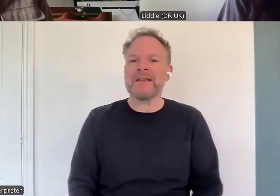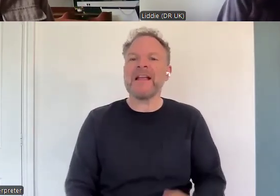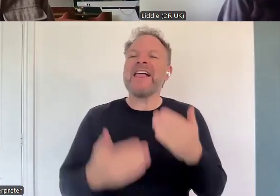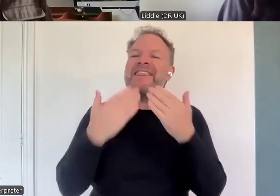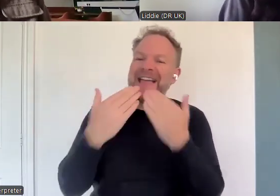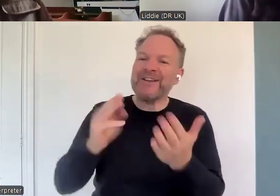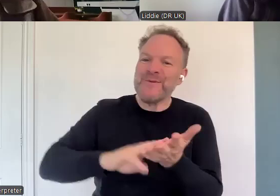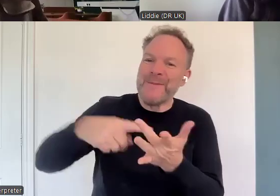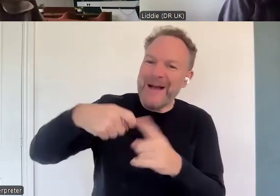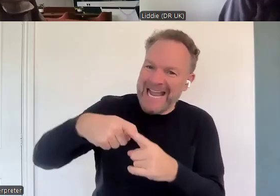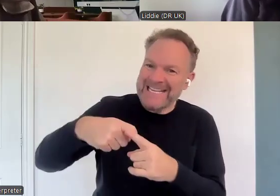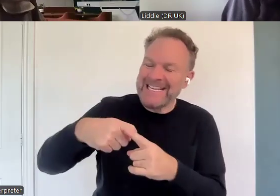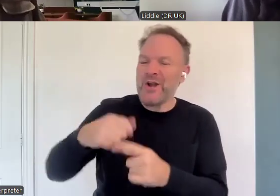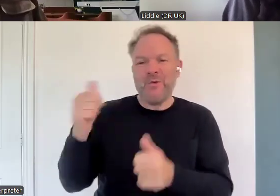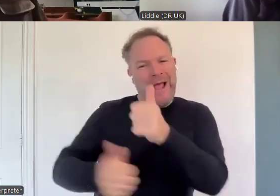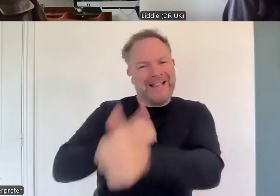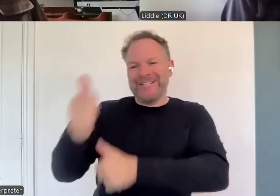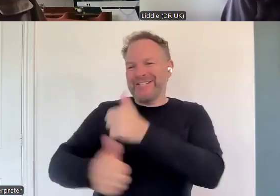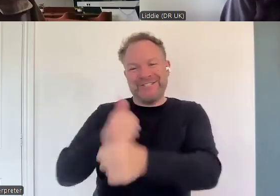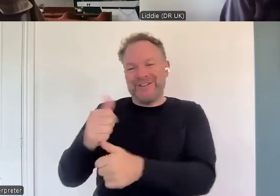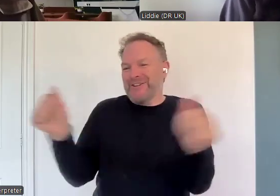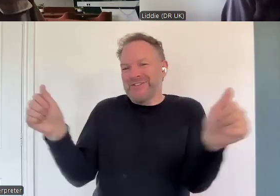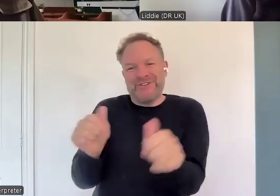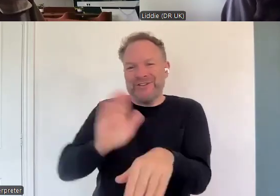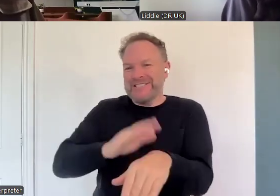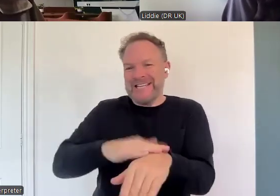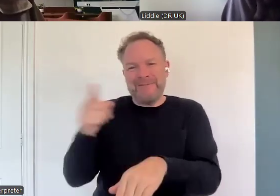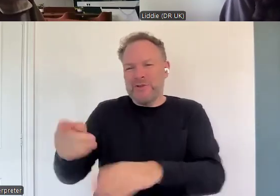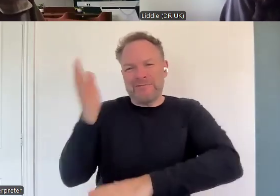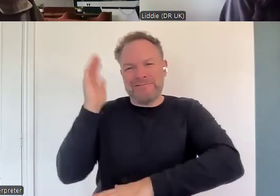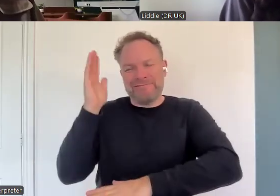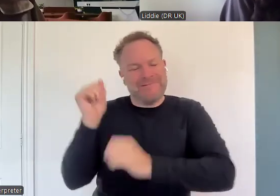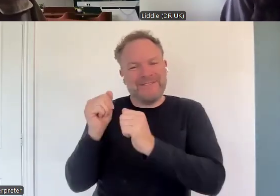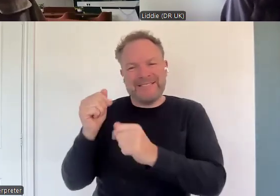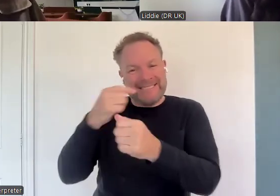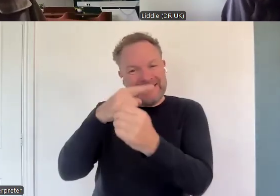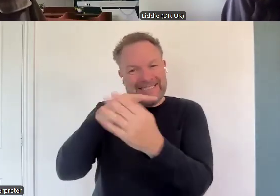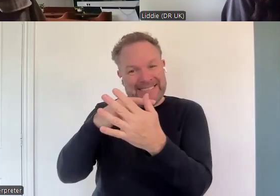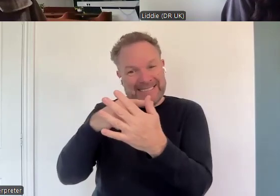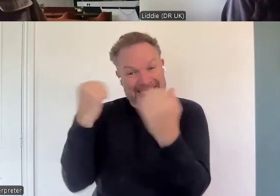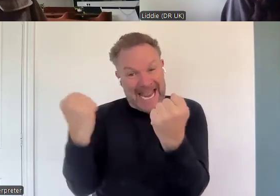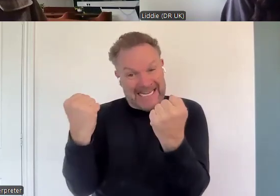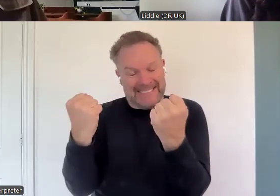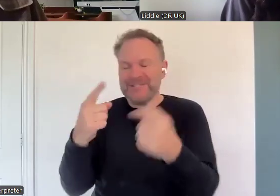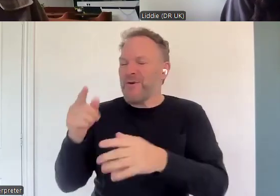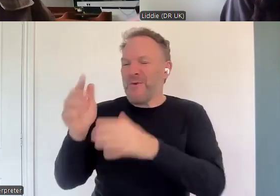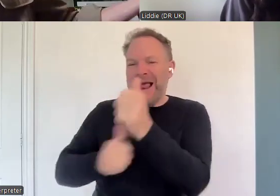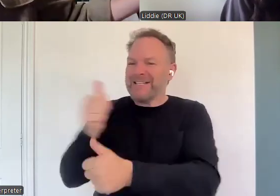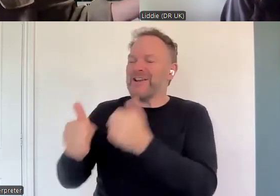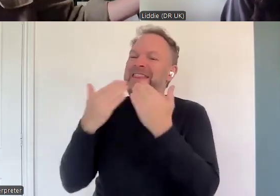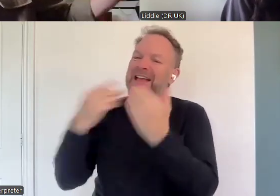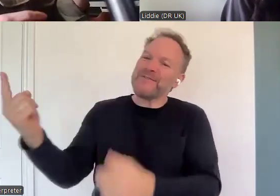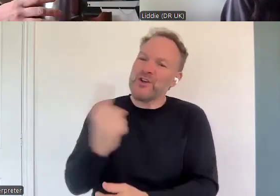yeah, well done for fitting all of that into such a short amount of time. So really appreciate you coming along and taking part in that session